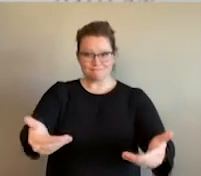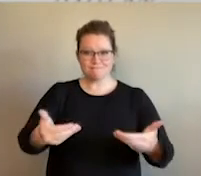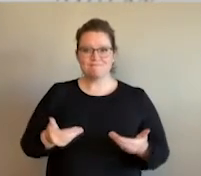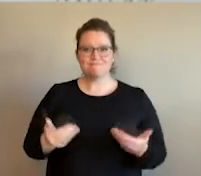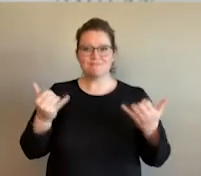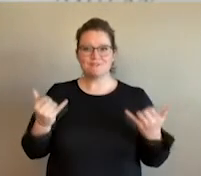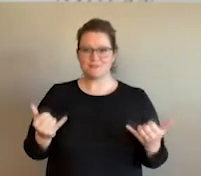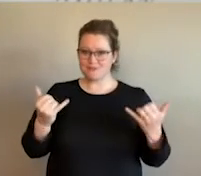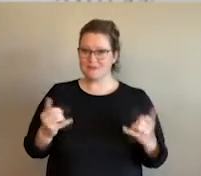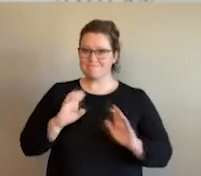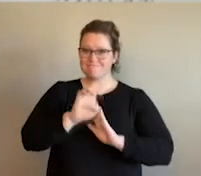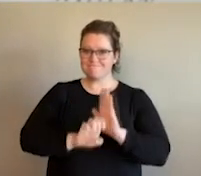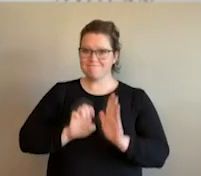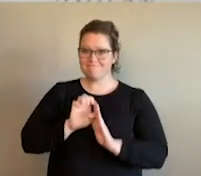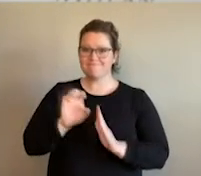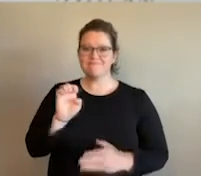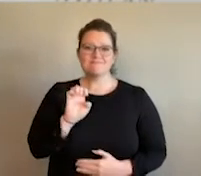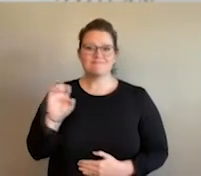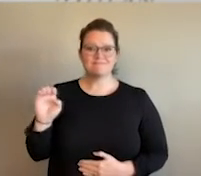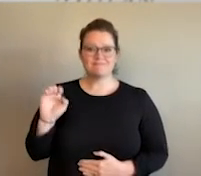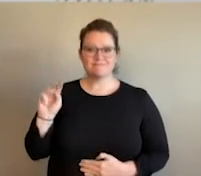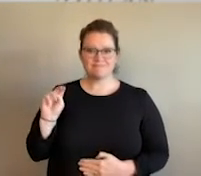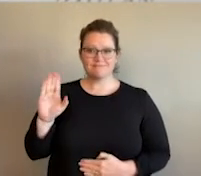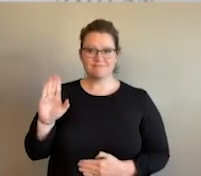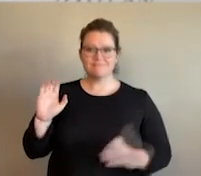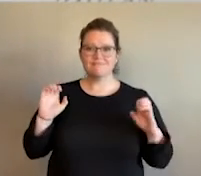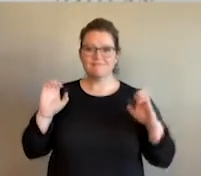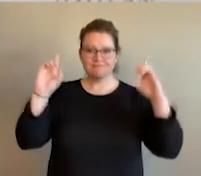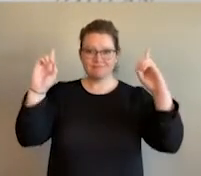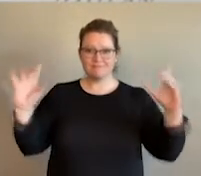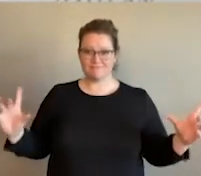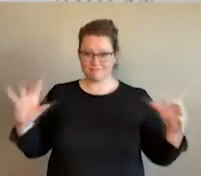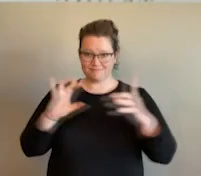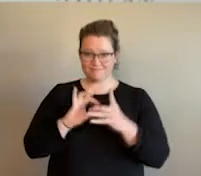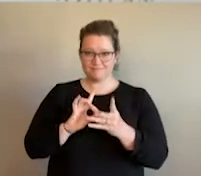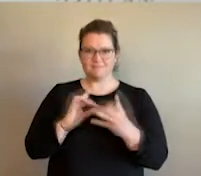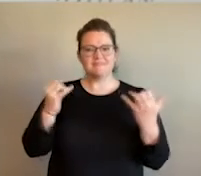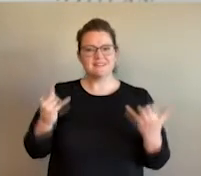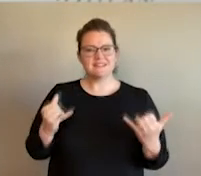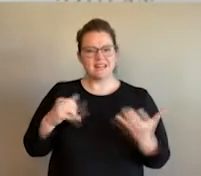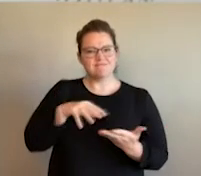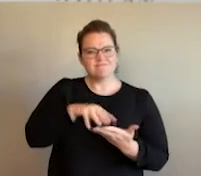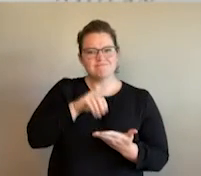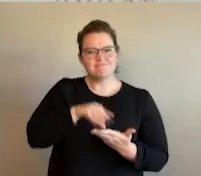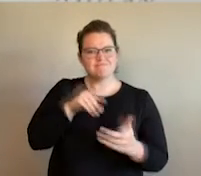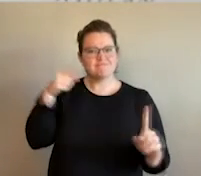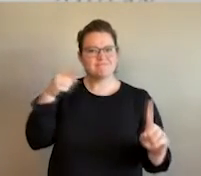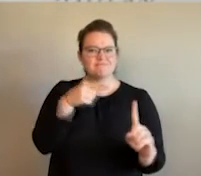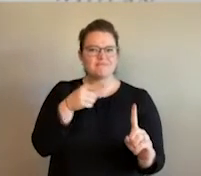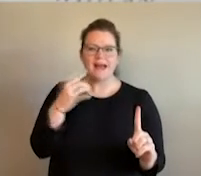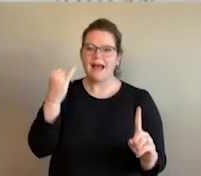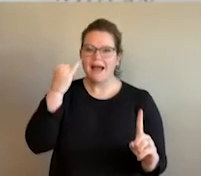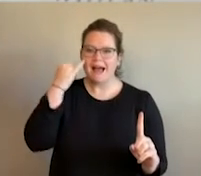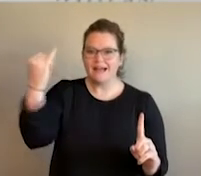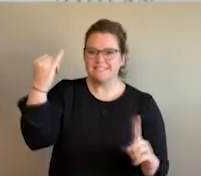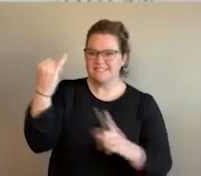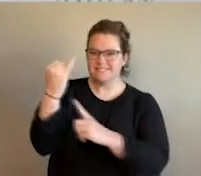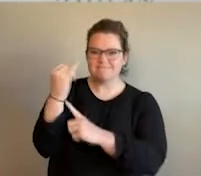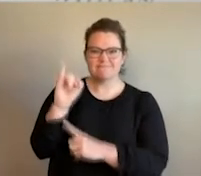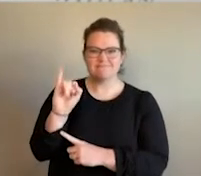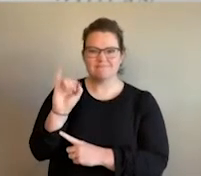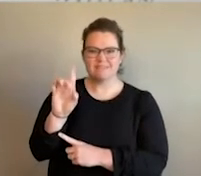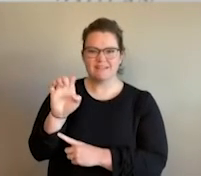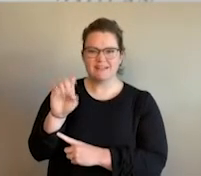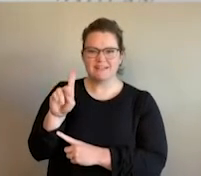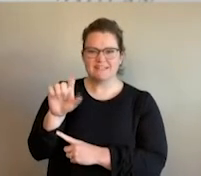today's episode of Eastern Carolina Education Connection. Today's lessons are all about ideas, what to do with them, how